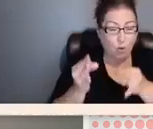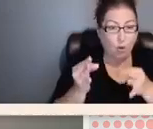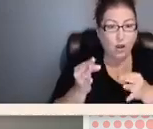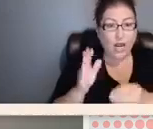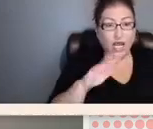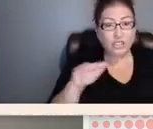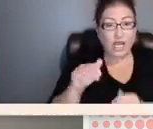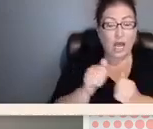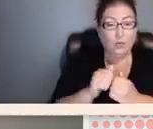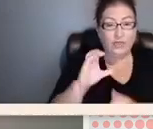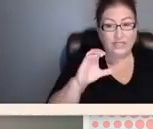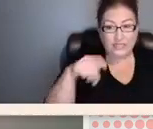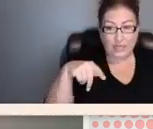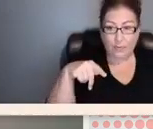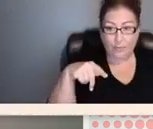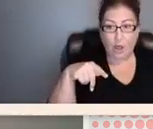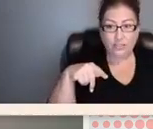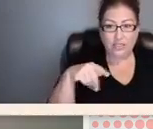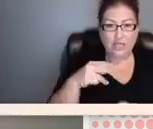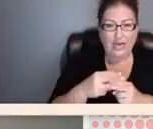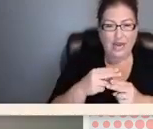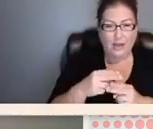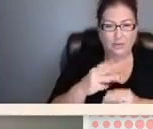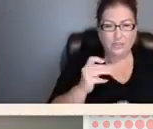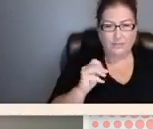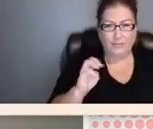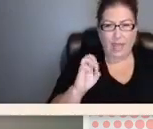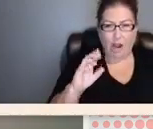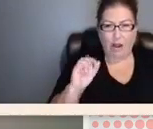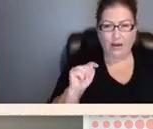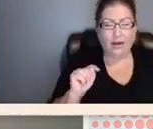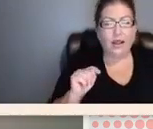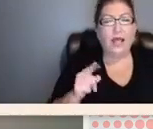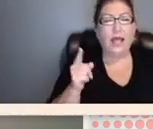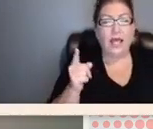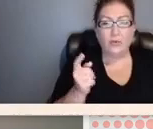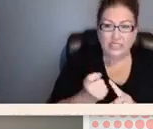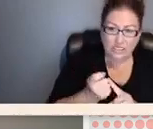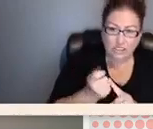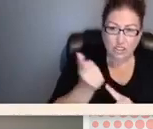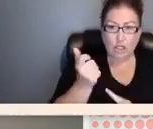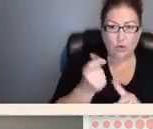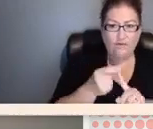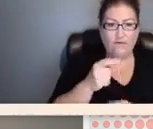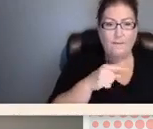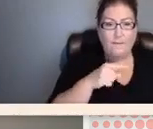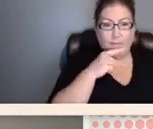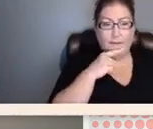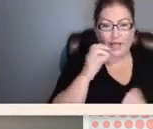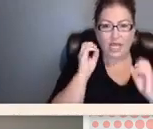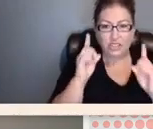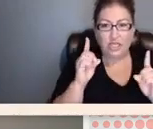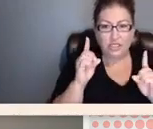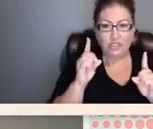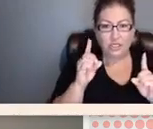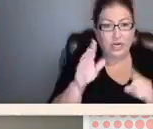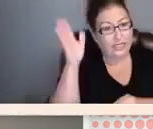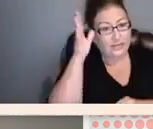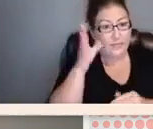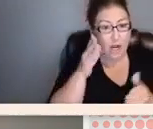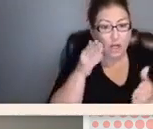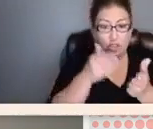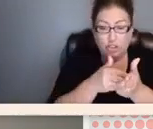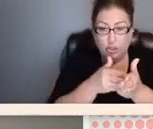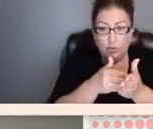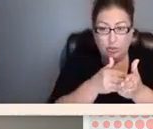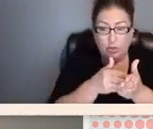cerebral palsy, his name was Merritt, was excluded from public education. His parents sued. The